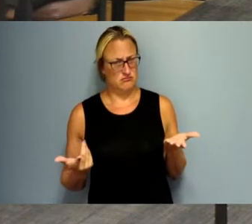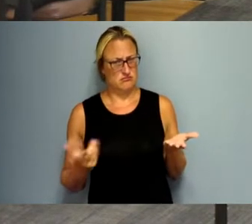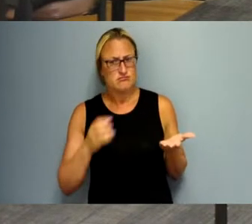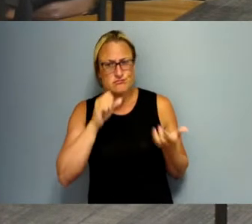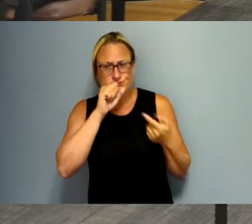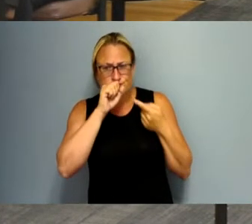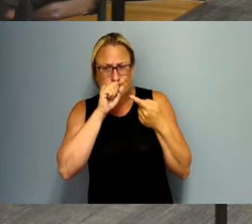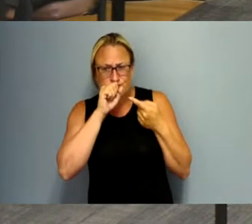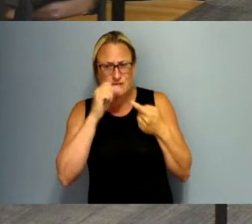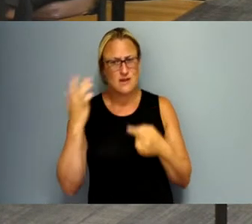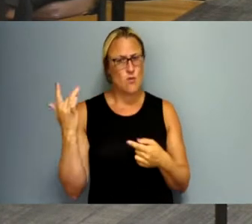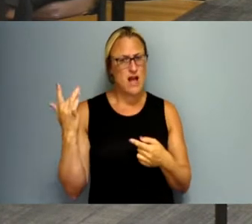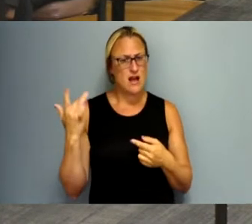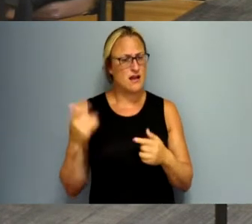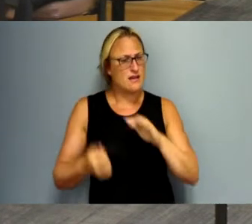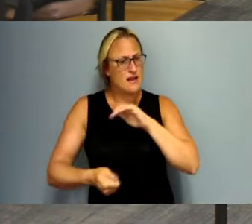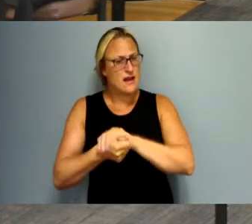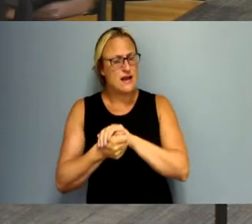What really are you hiding?